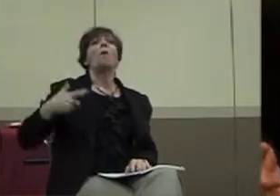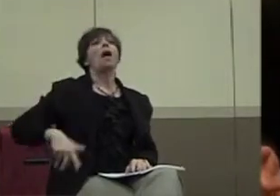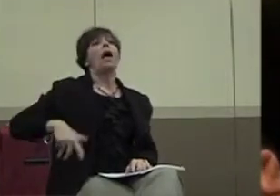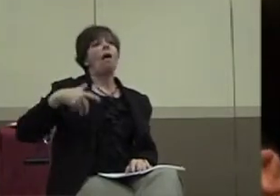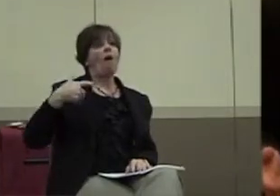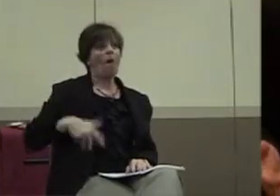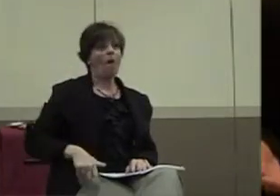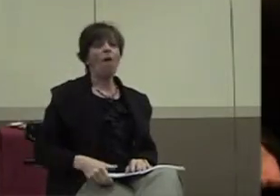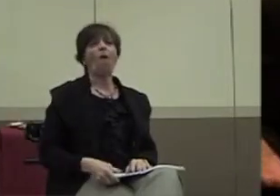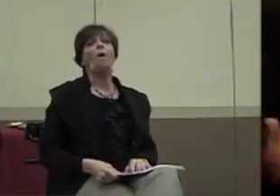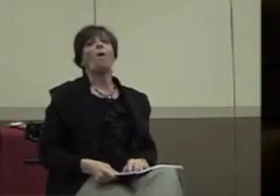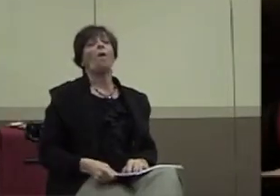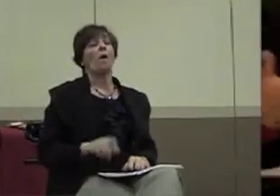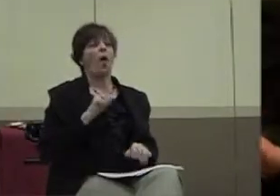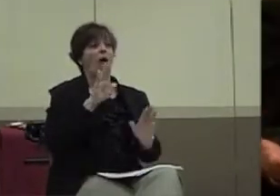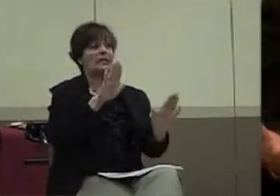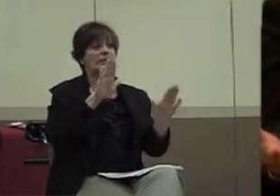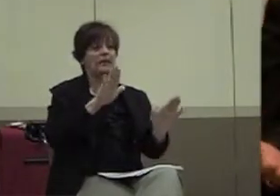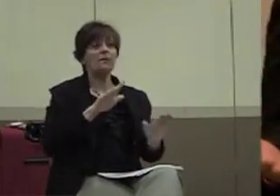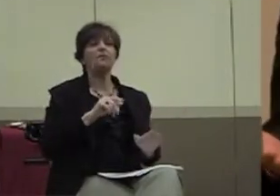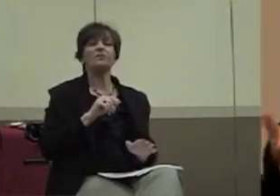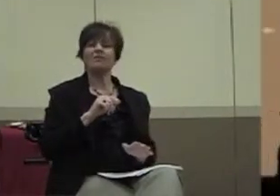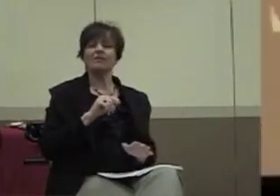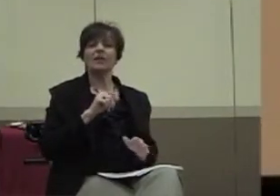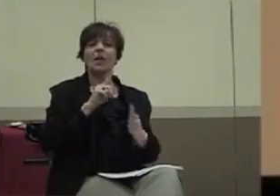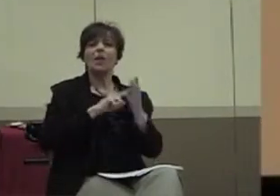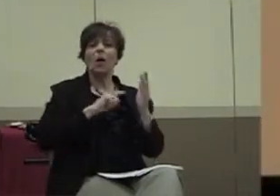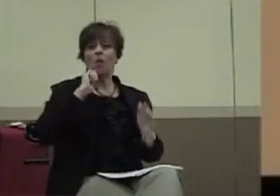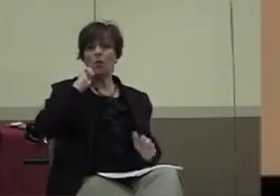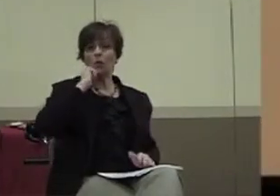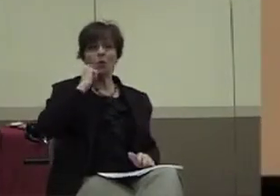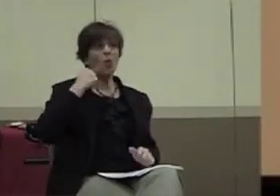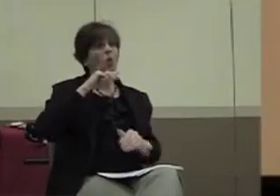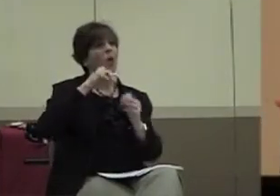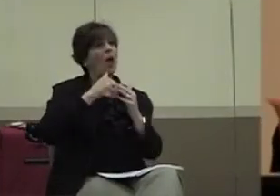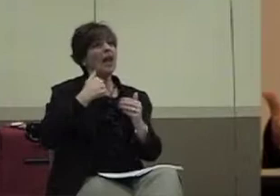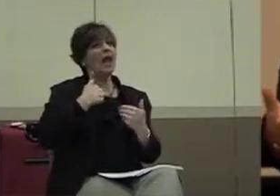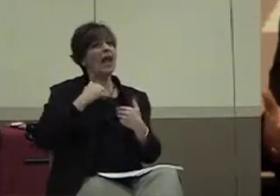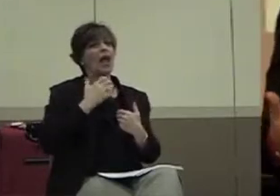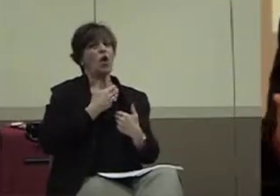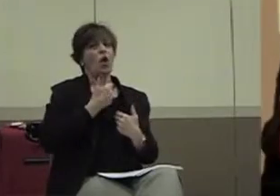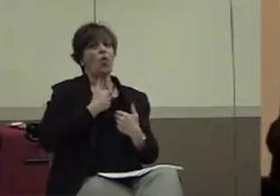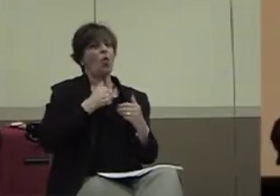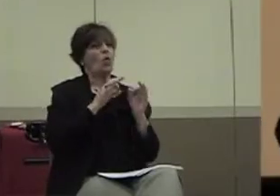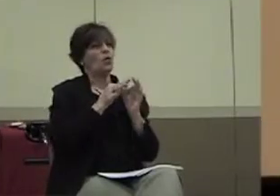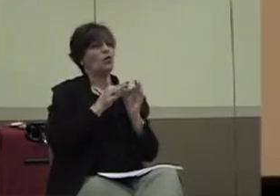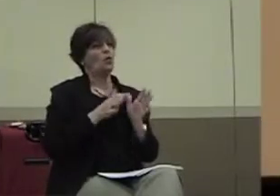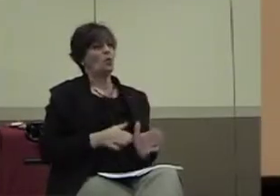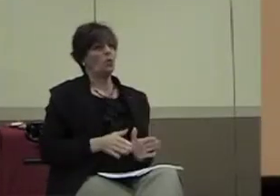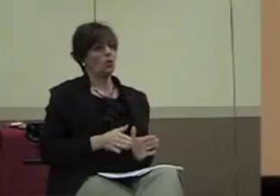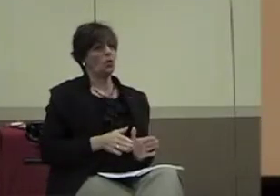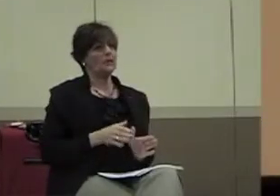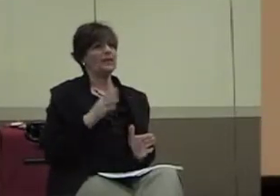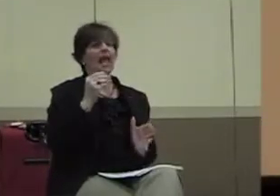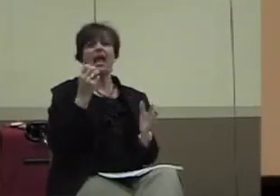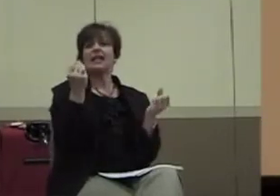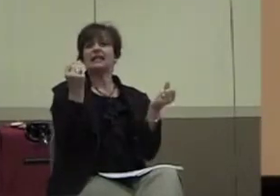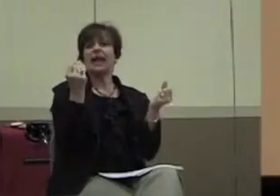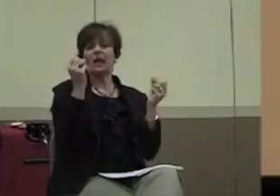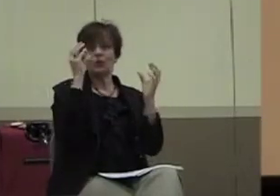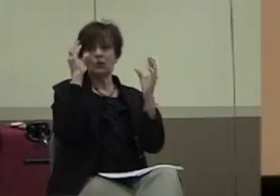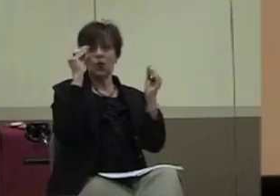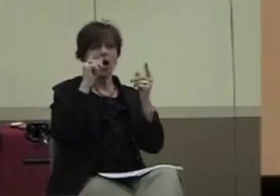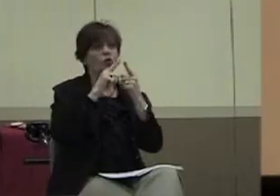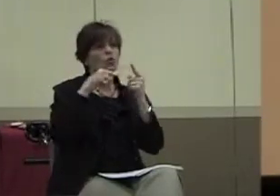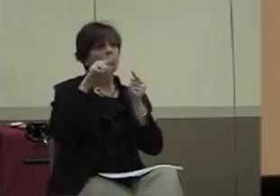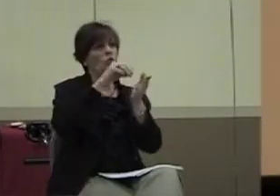Yeah. Awesome. Well, what was cool was we all had our own interpreters, and sign language was taught to